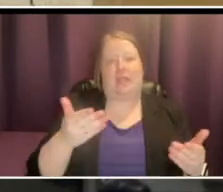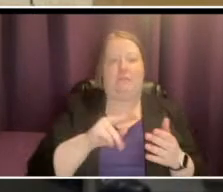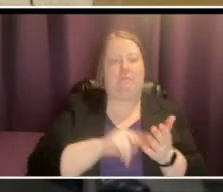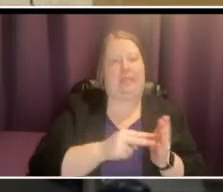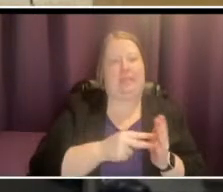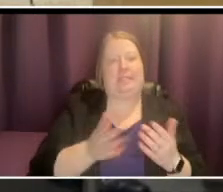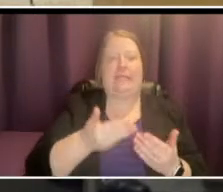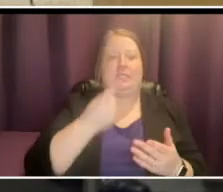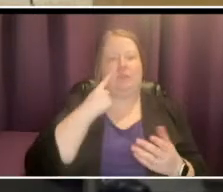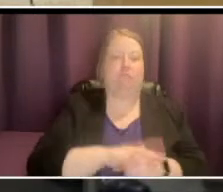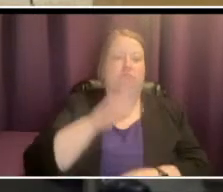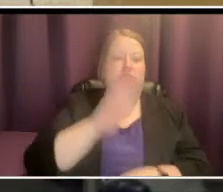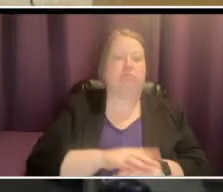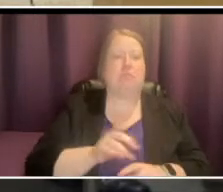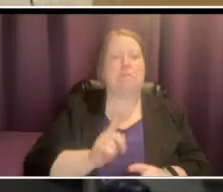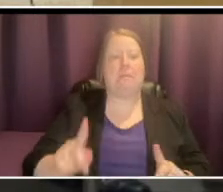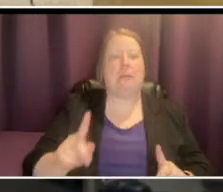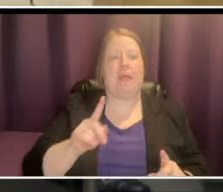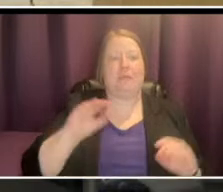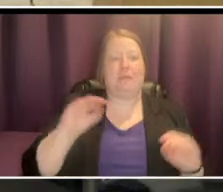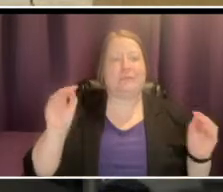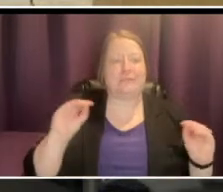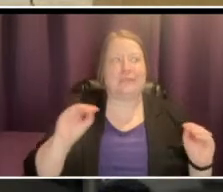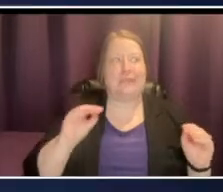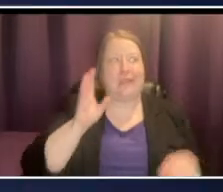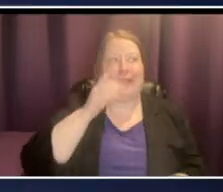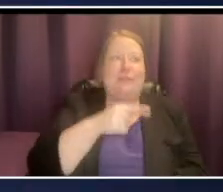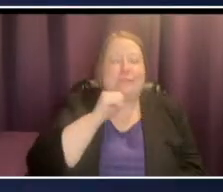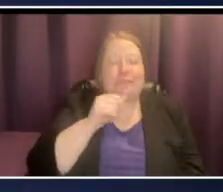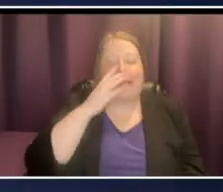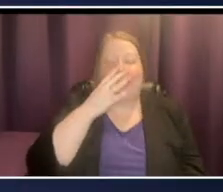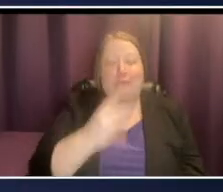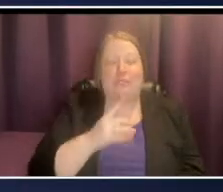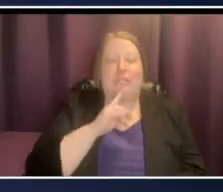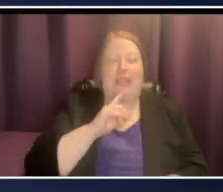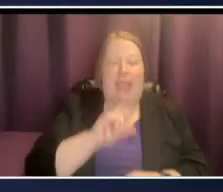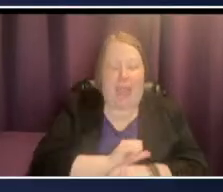interest in what the actual facts were.